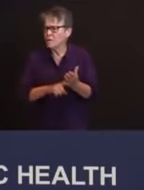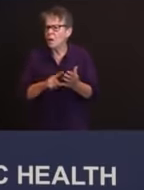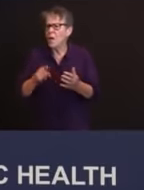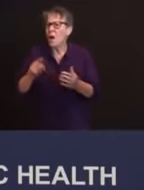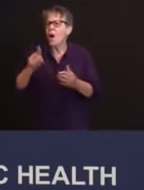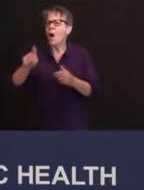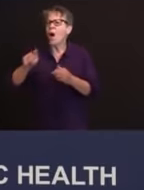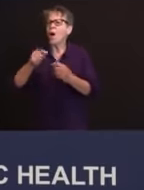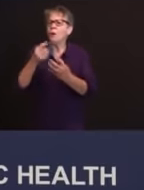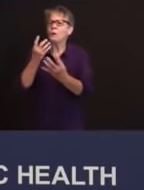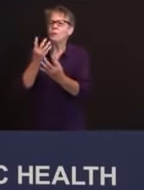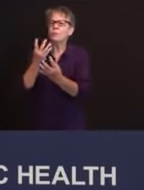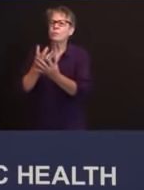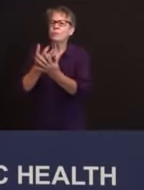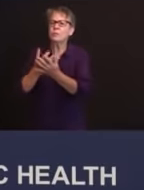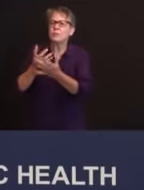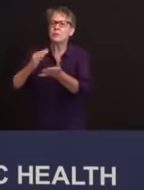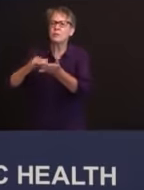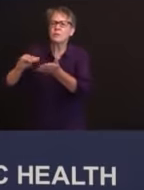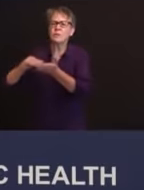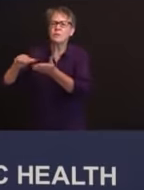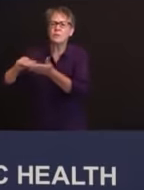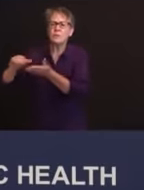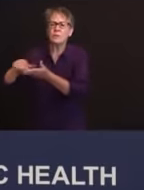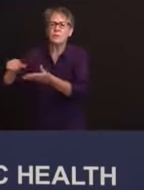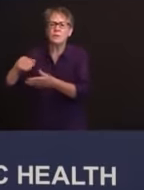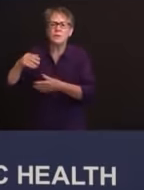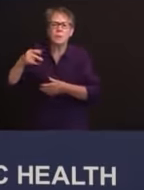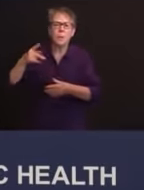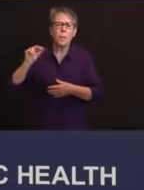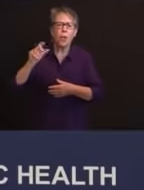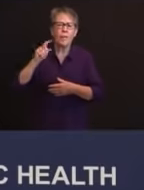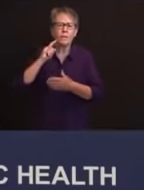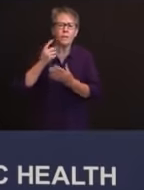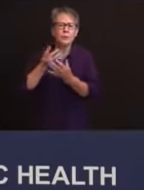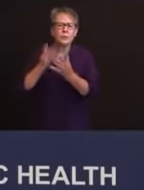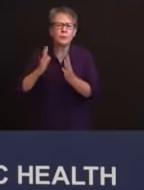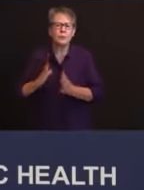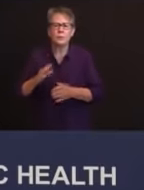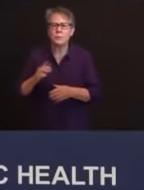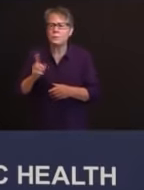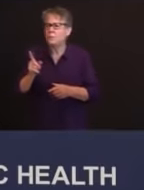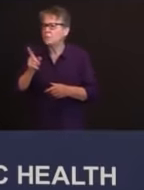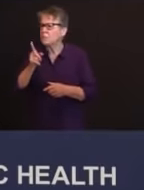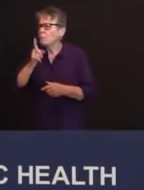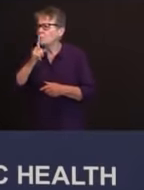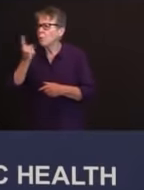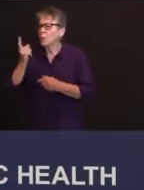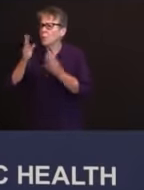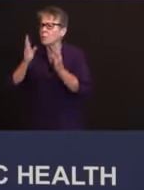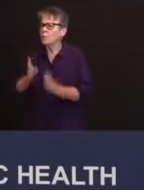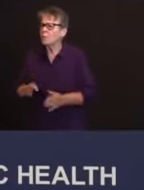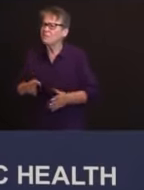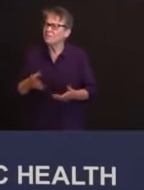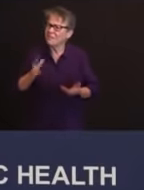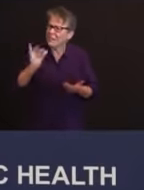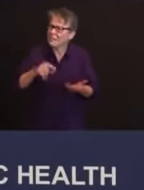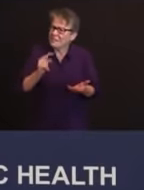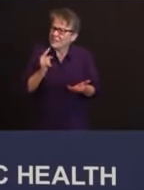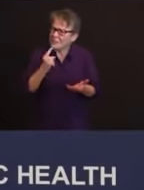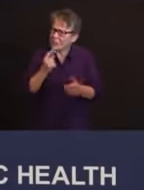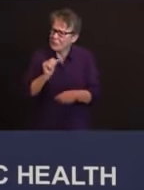any one individual's case, but we take this stuff seriously. And, just because at this moment in time, November